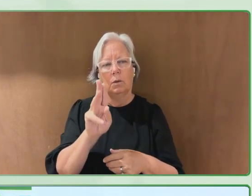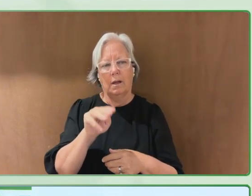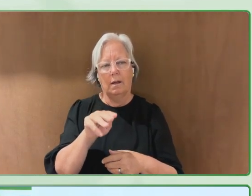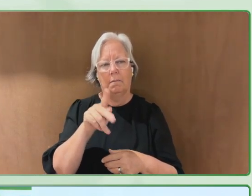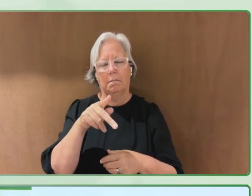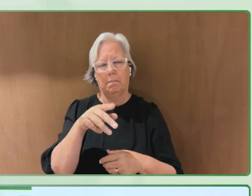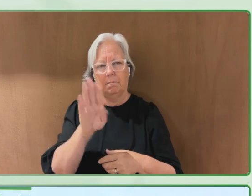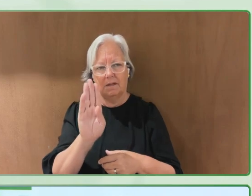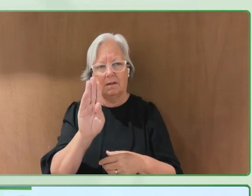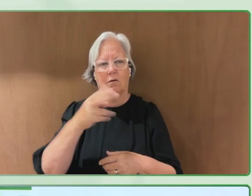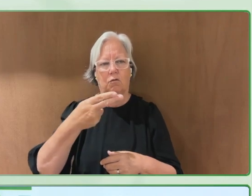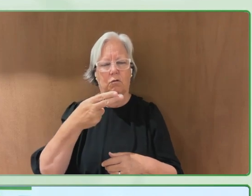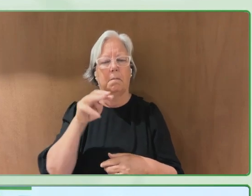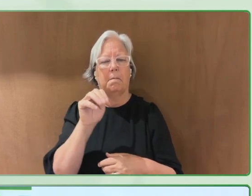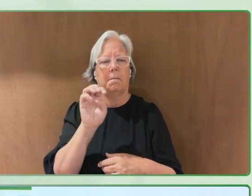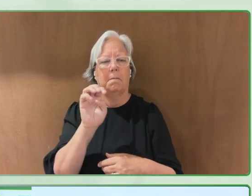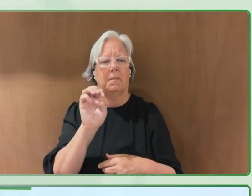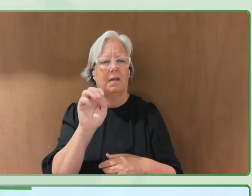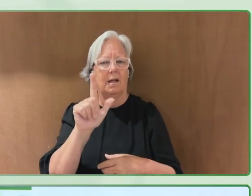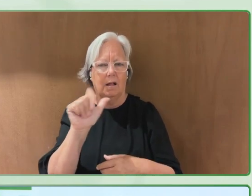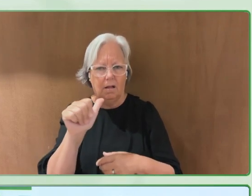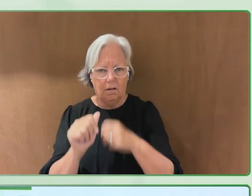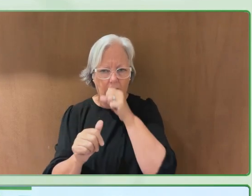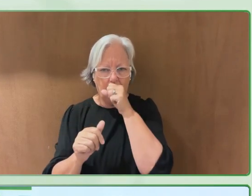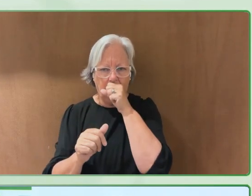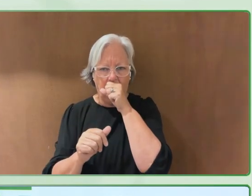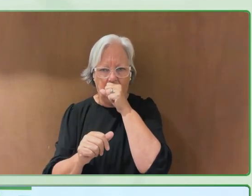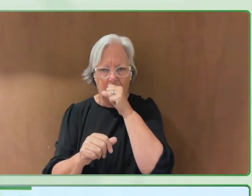This is where you have 35 million people